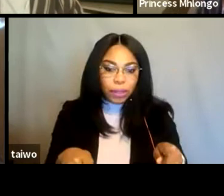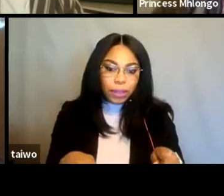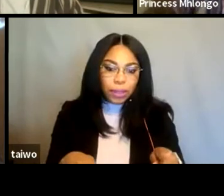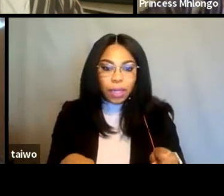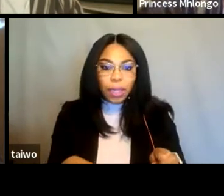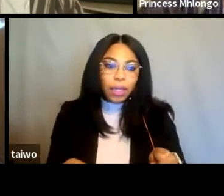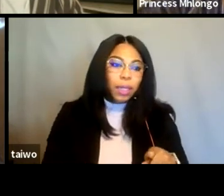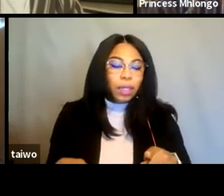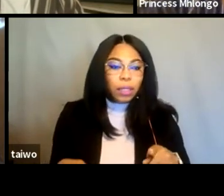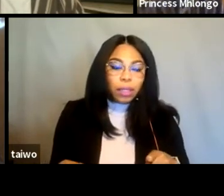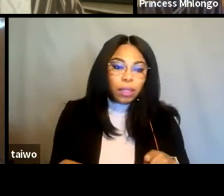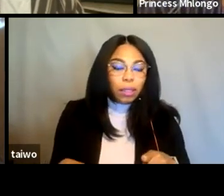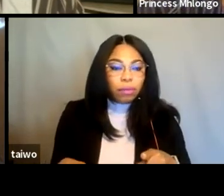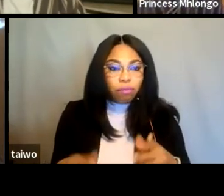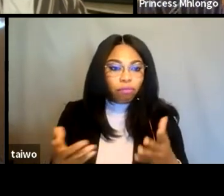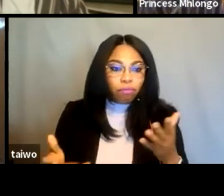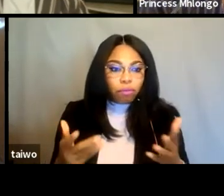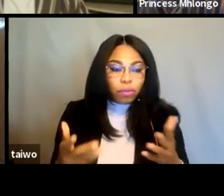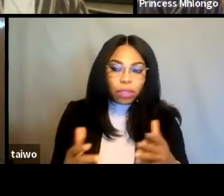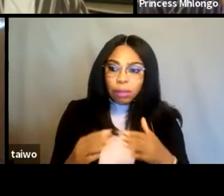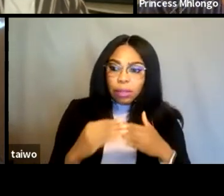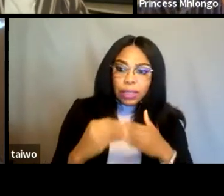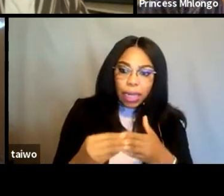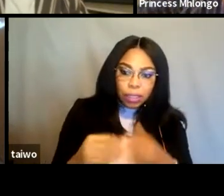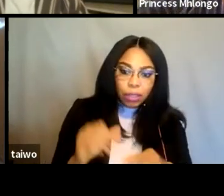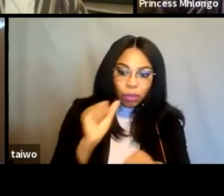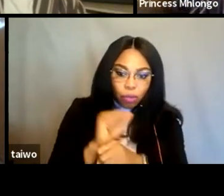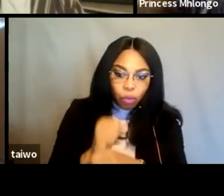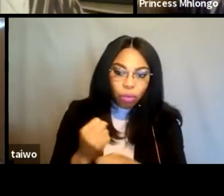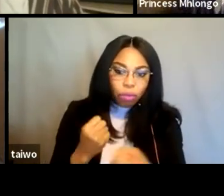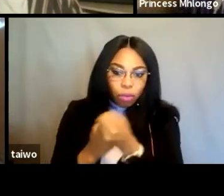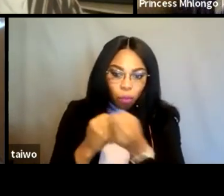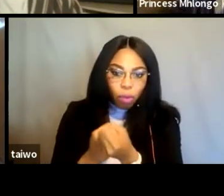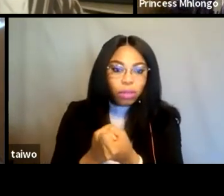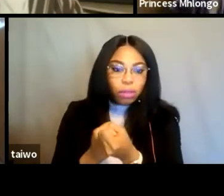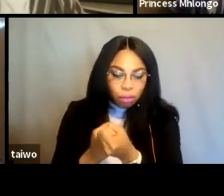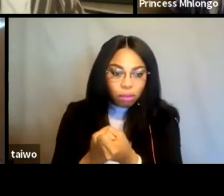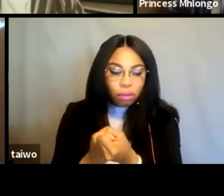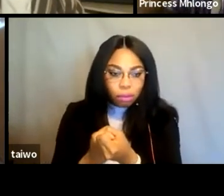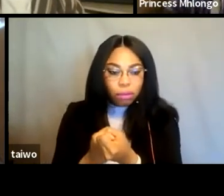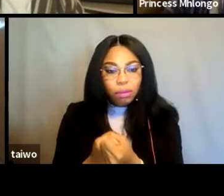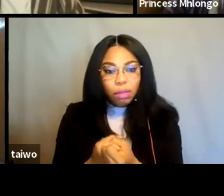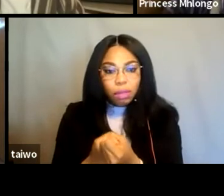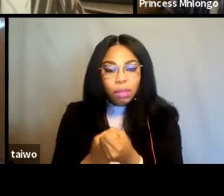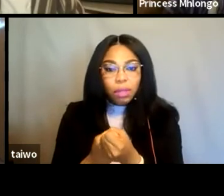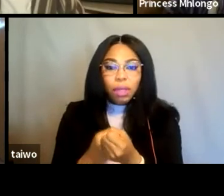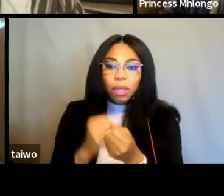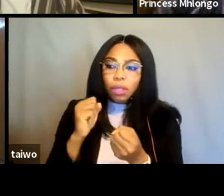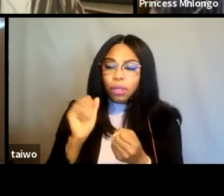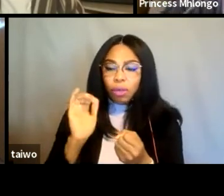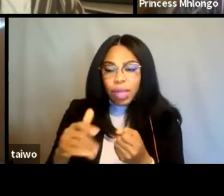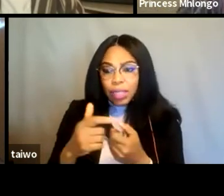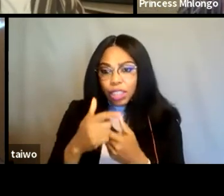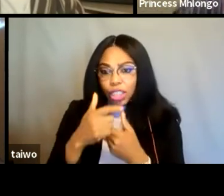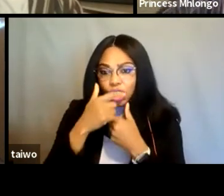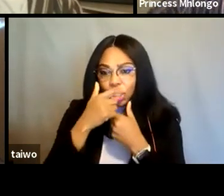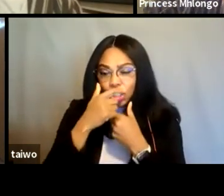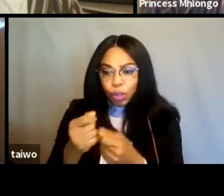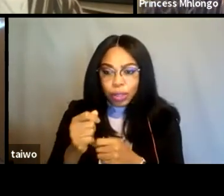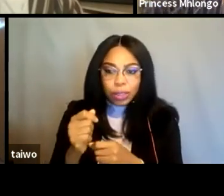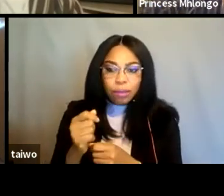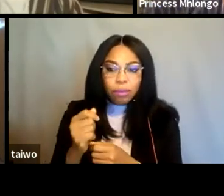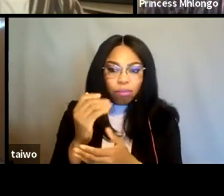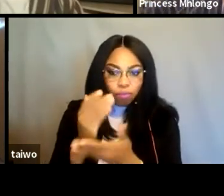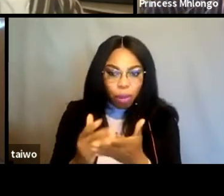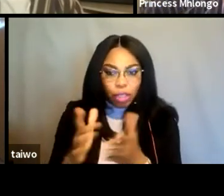on a walk up giving guidance and support. So it's an interesting piece you just touched. Now, well, of